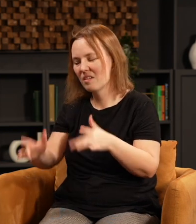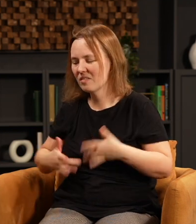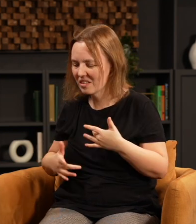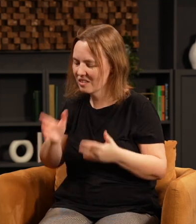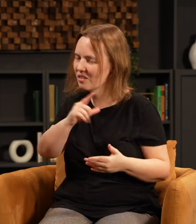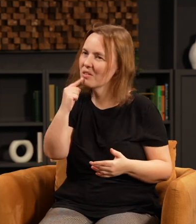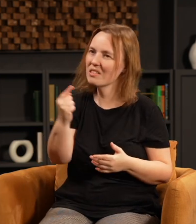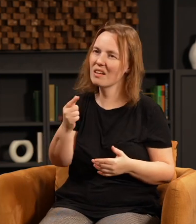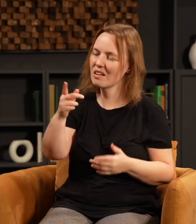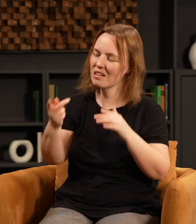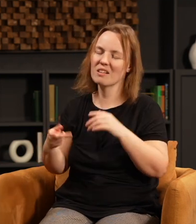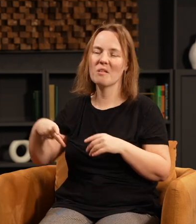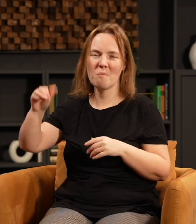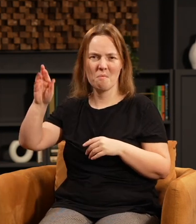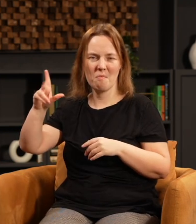I just feel like the Lord saying, Paul, listen.